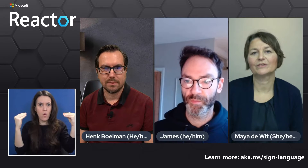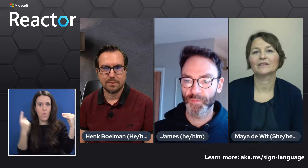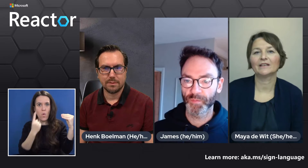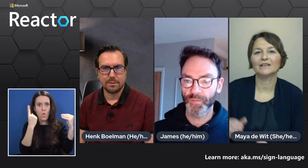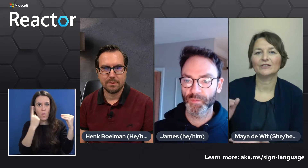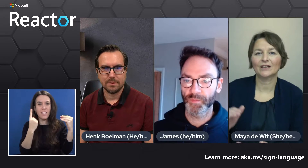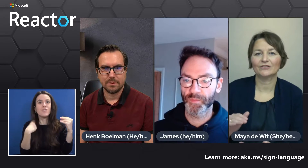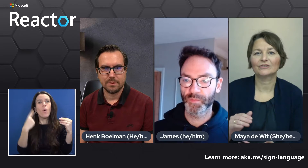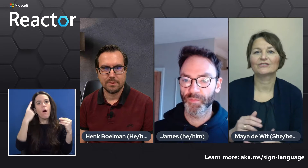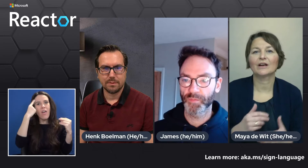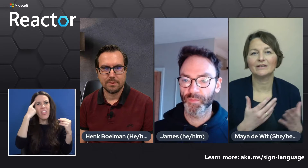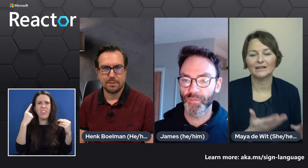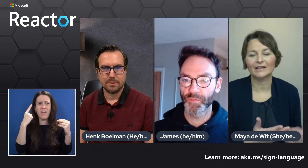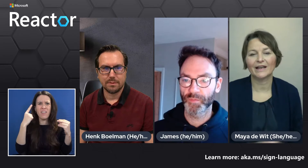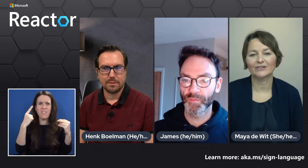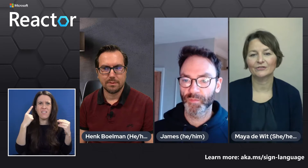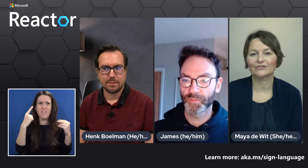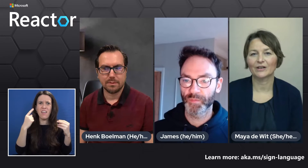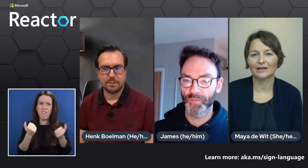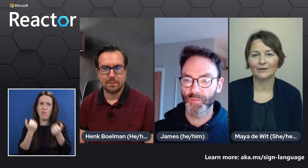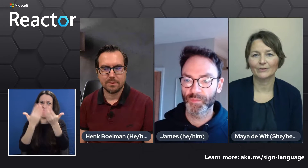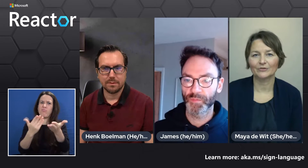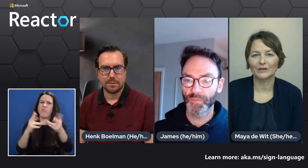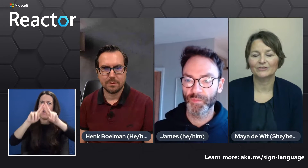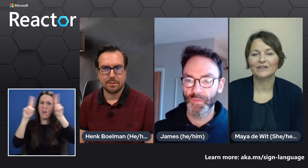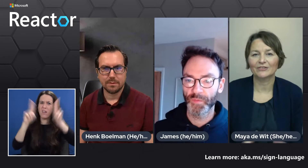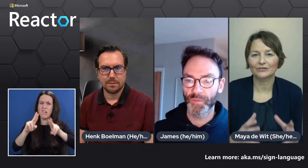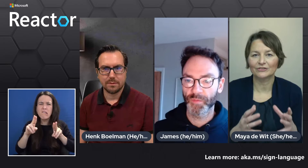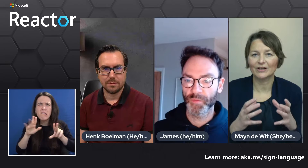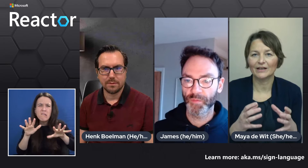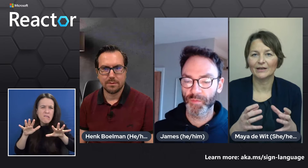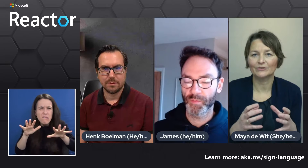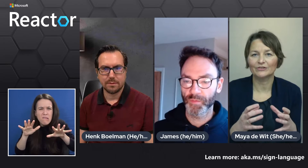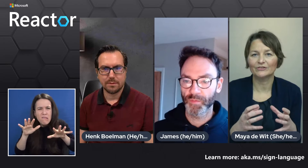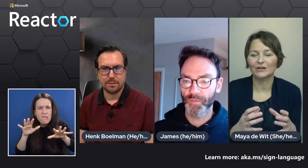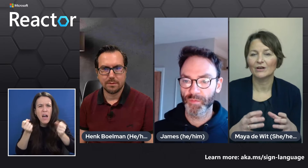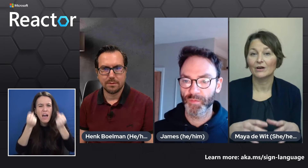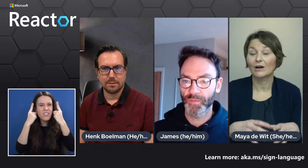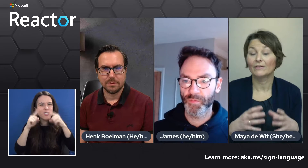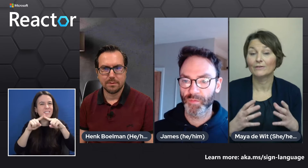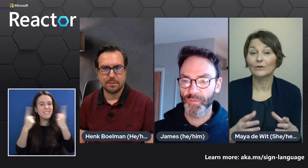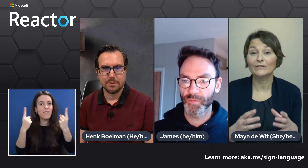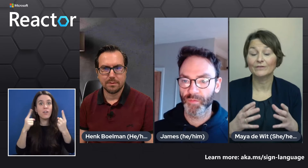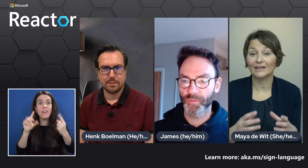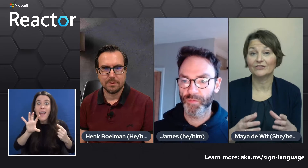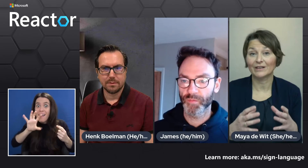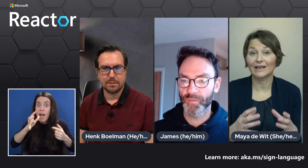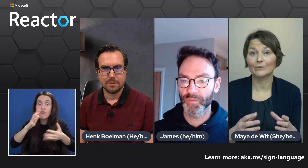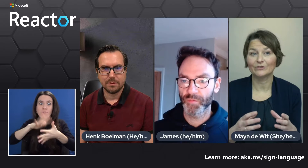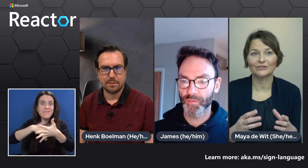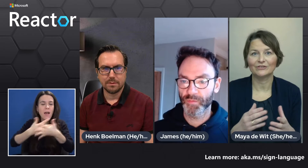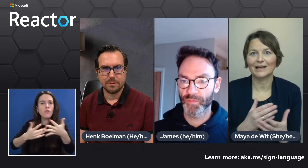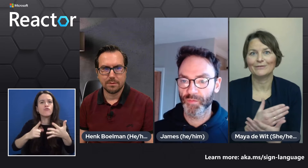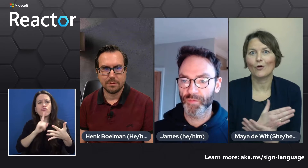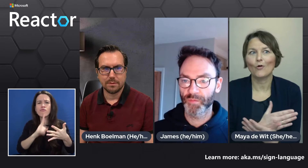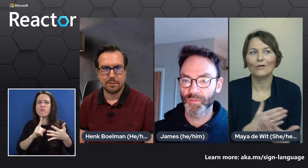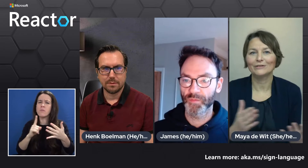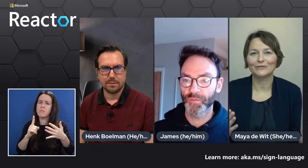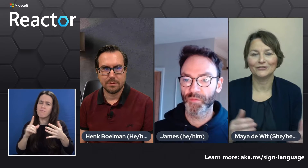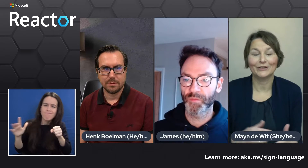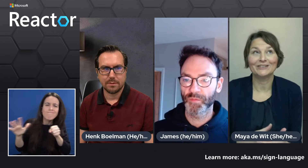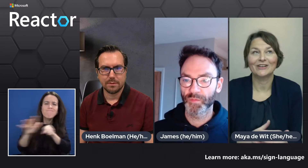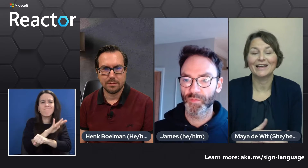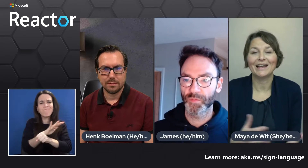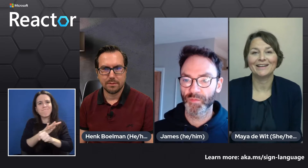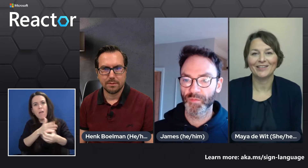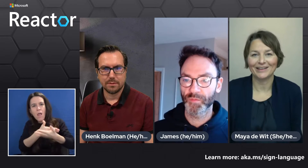offer it in International Sign than in a National Sign Language, because National Sign Languages are fully fledged languages, have all the features.